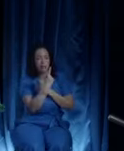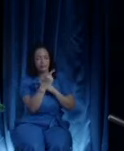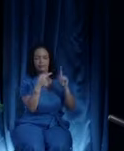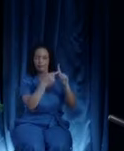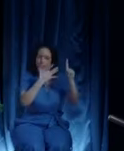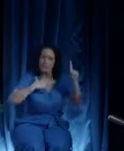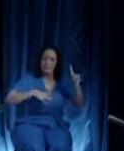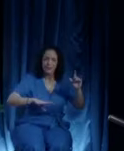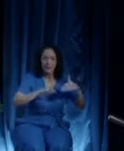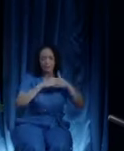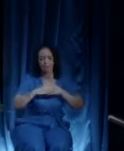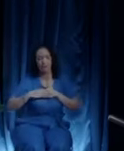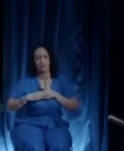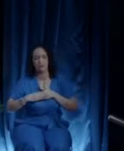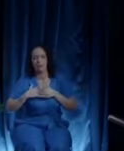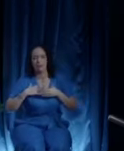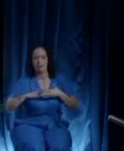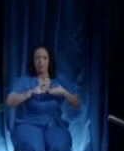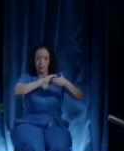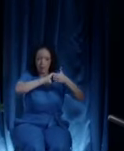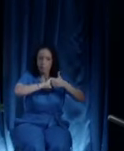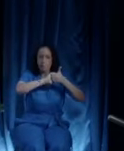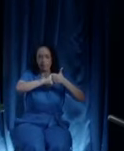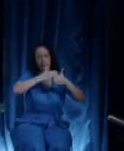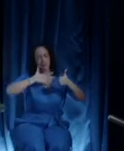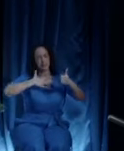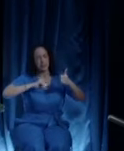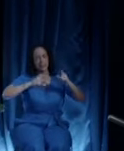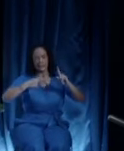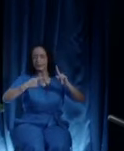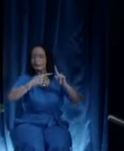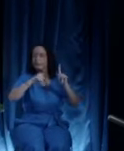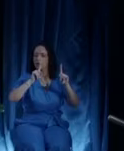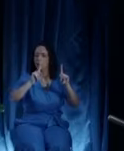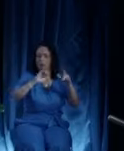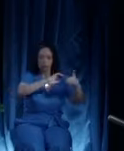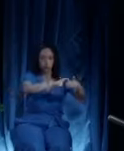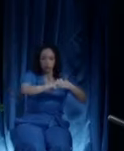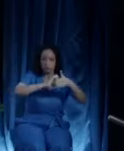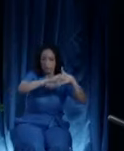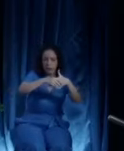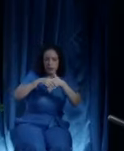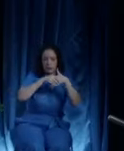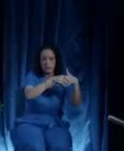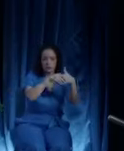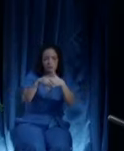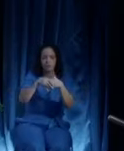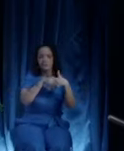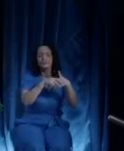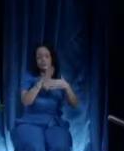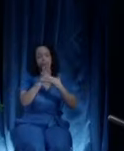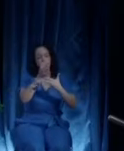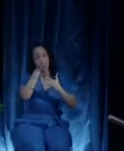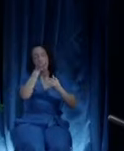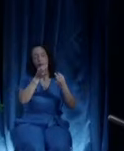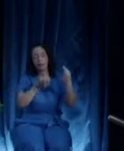friends. They need to have companions. But their companions, their friendships are political. Mm. And so they